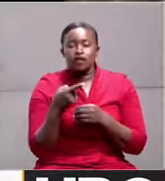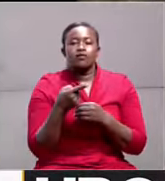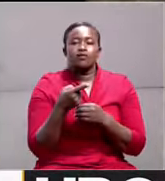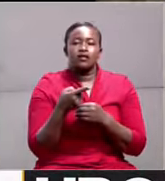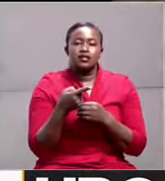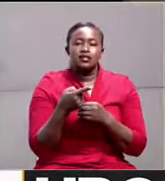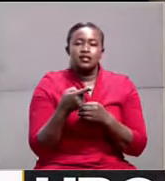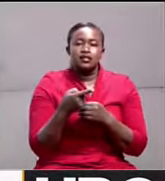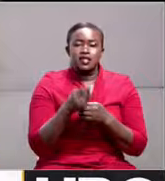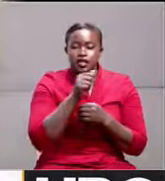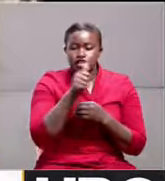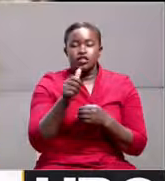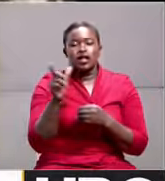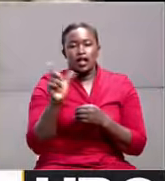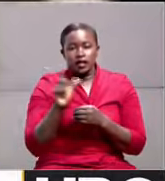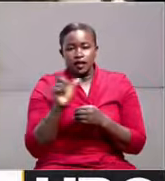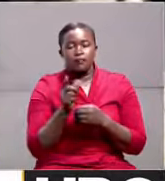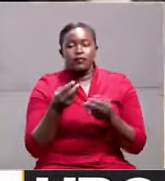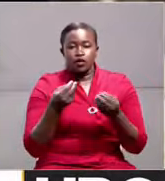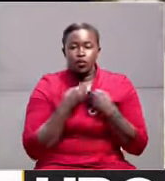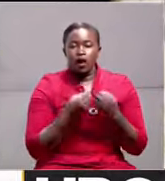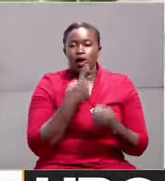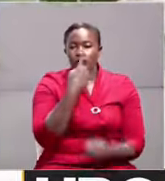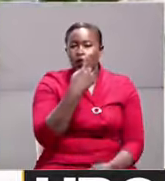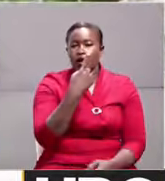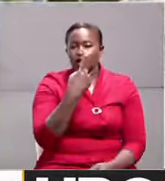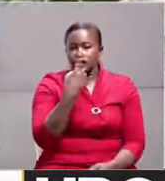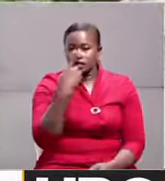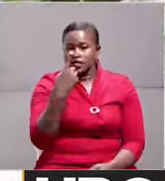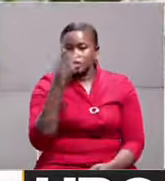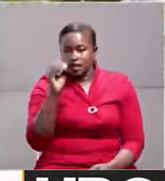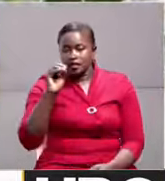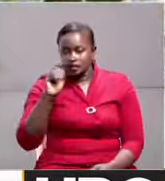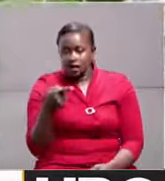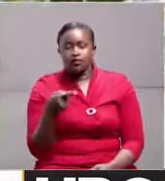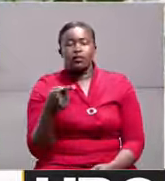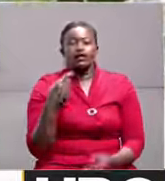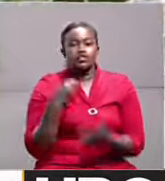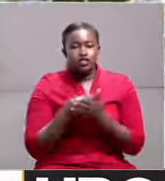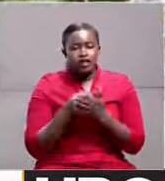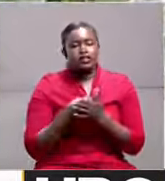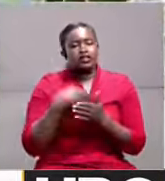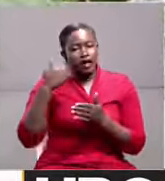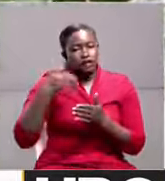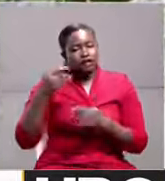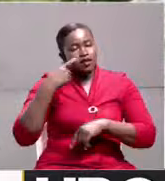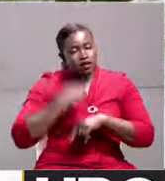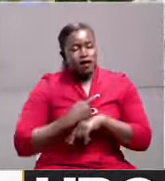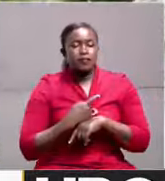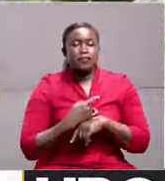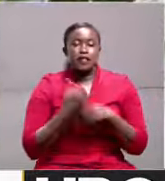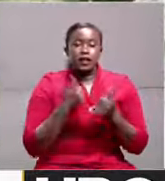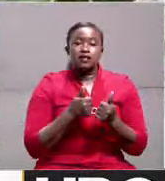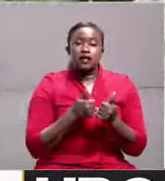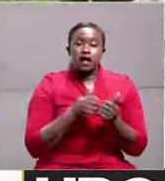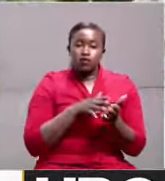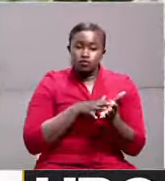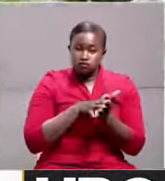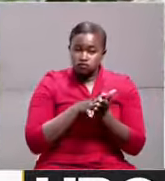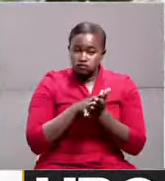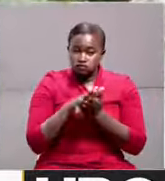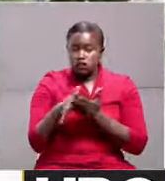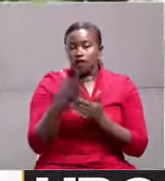price, and which gives us 110,000 shillings per day. And the cost of feeding them